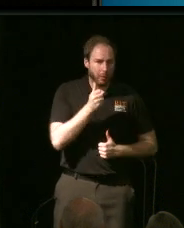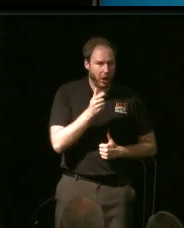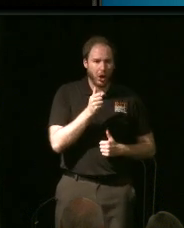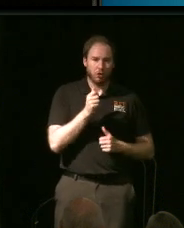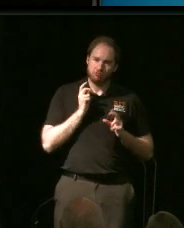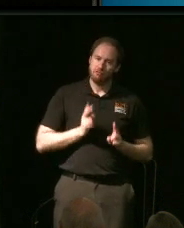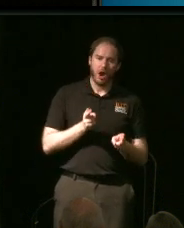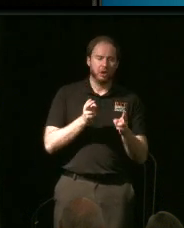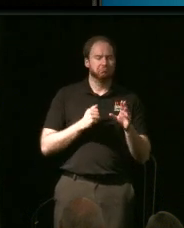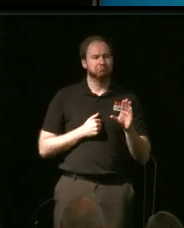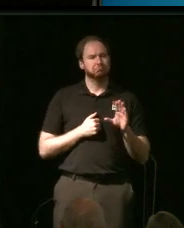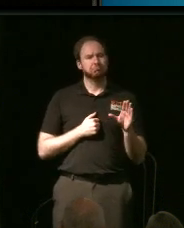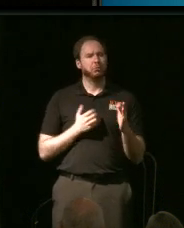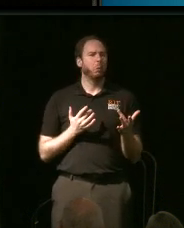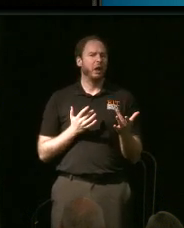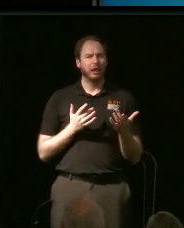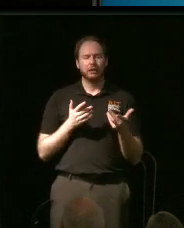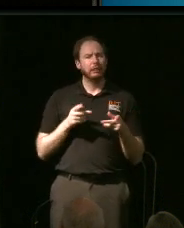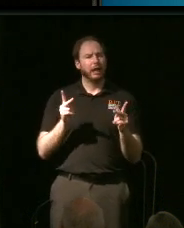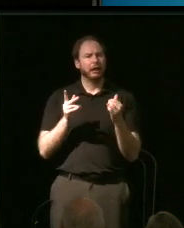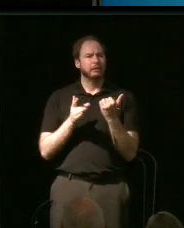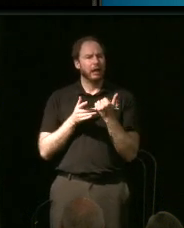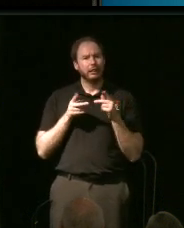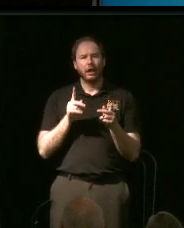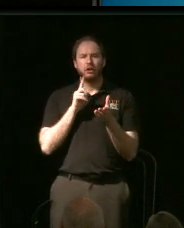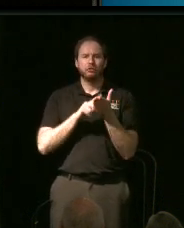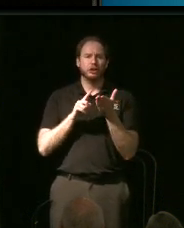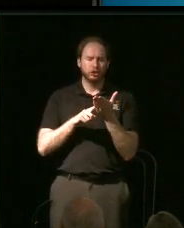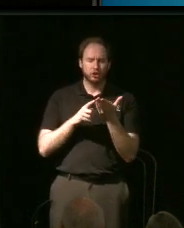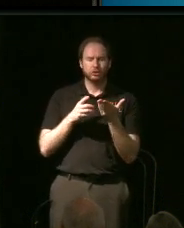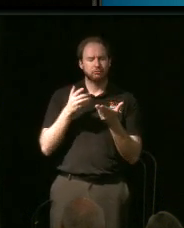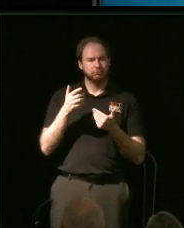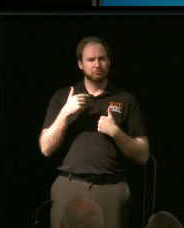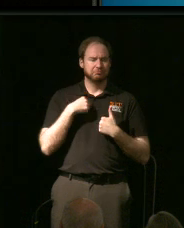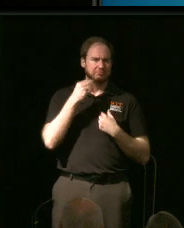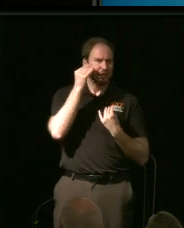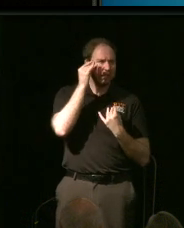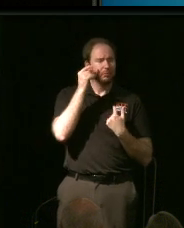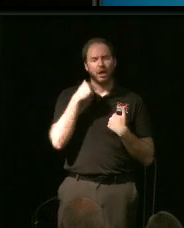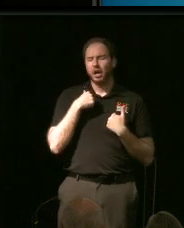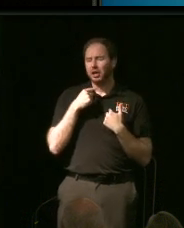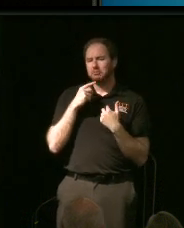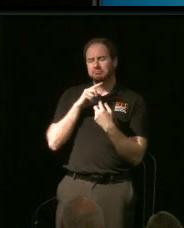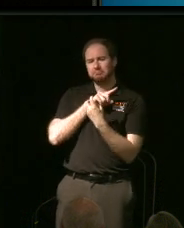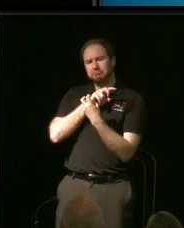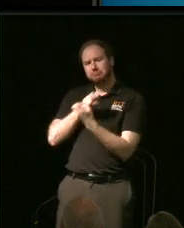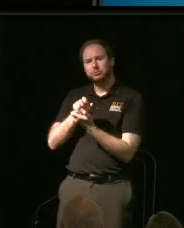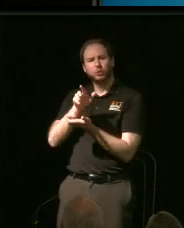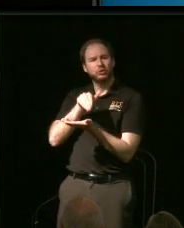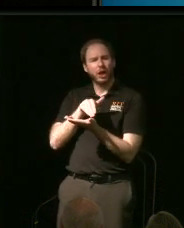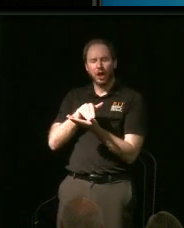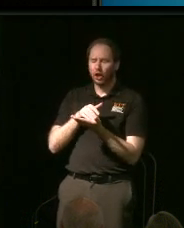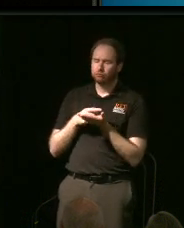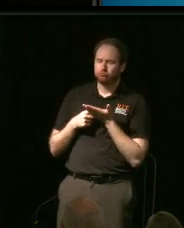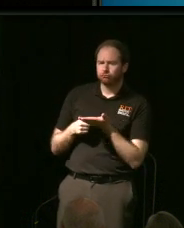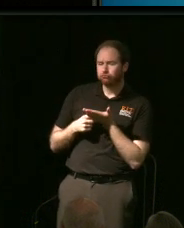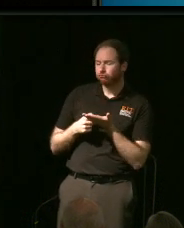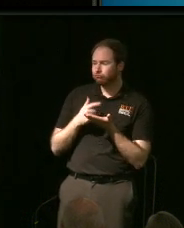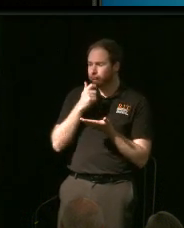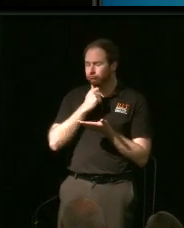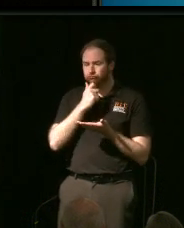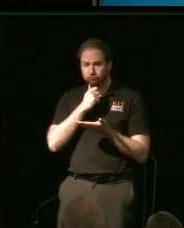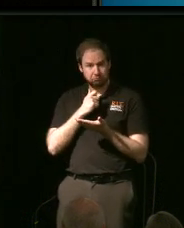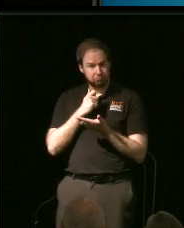don't need a clinical trial tomorrow. Think about it, evaluate it, work with your doctor to see if it's right for you, whether you're eligible.